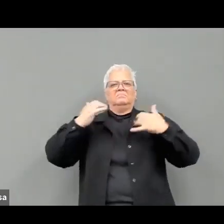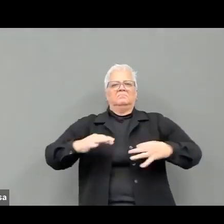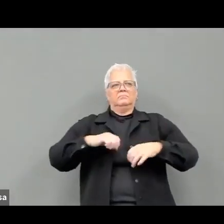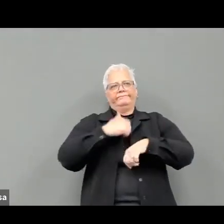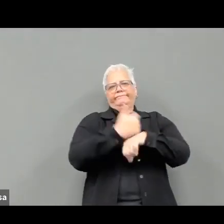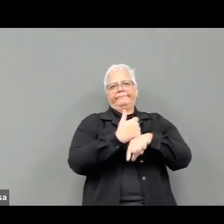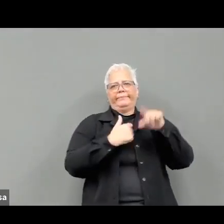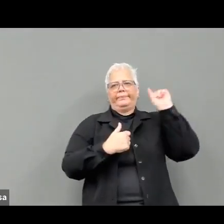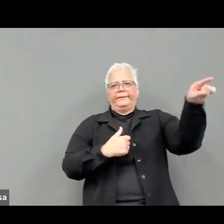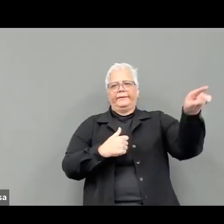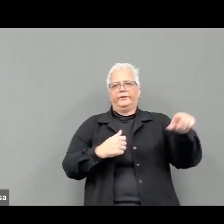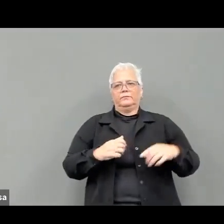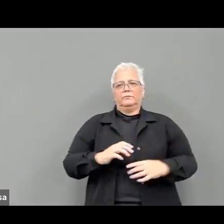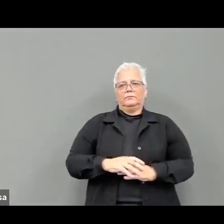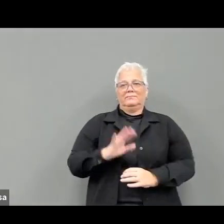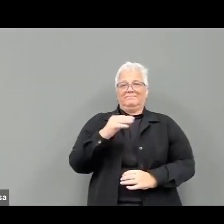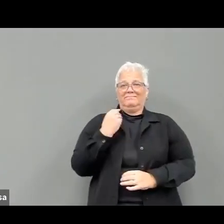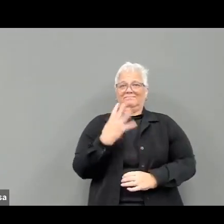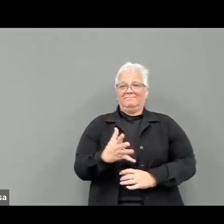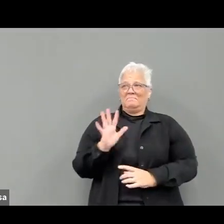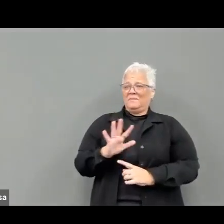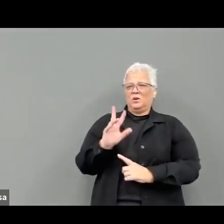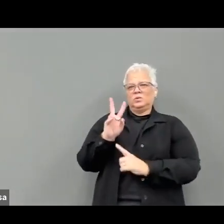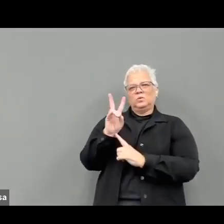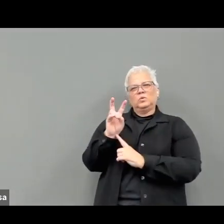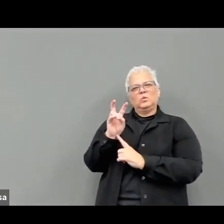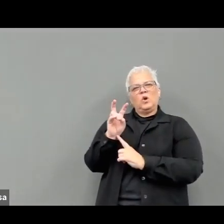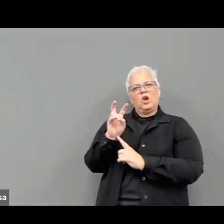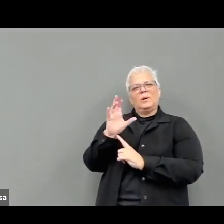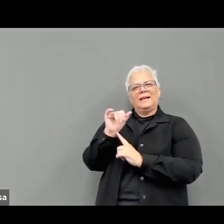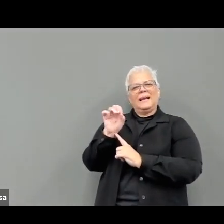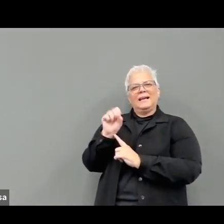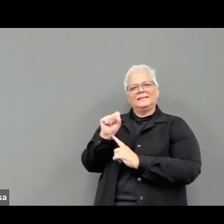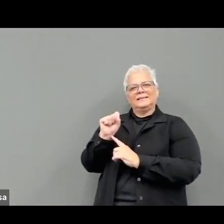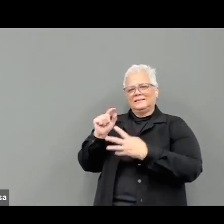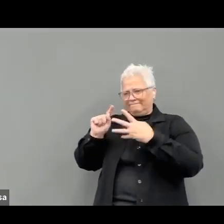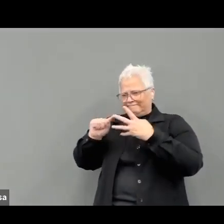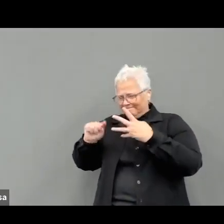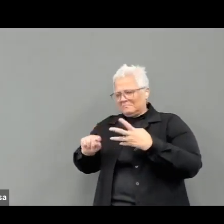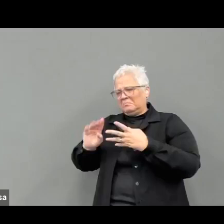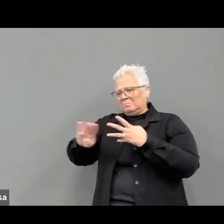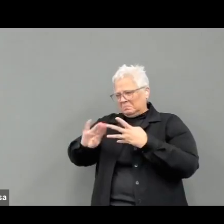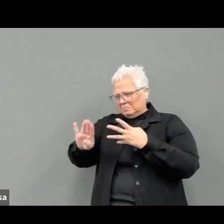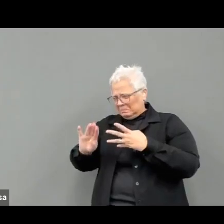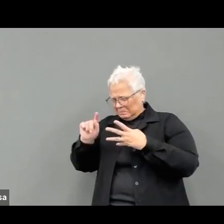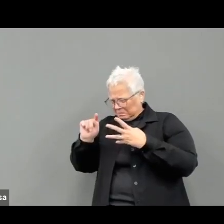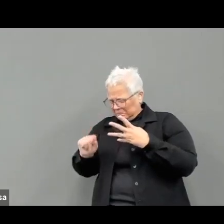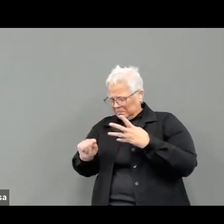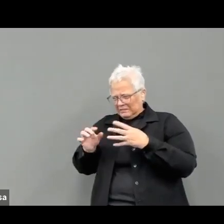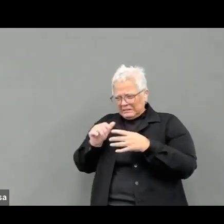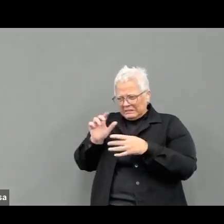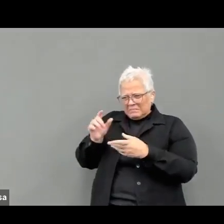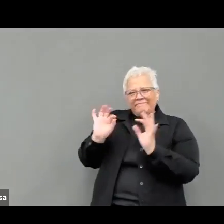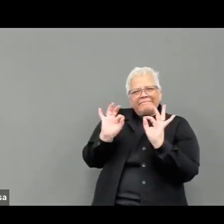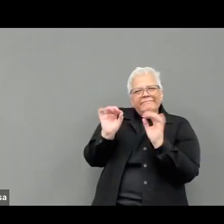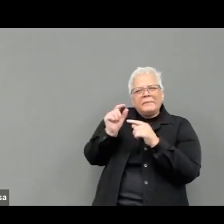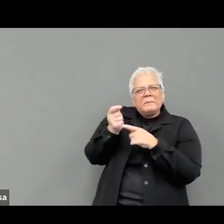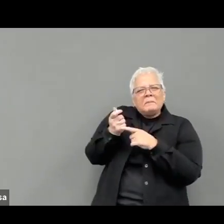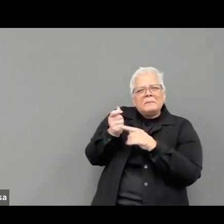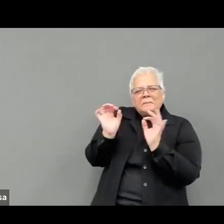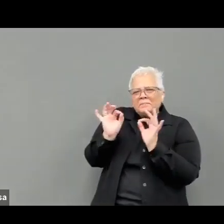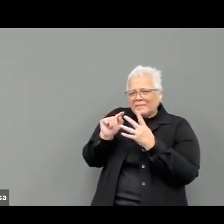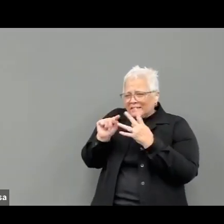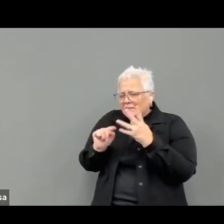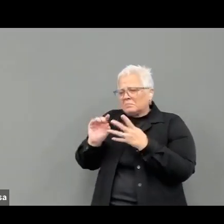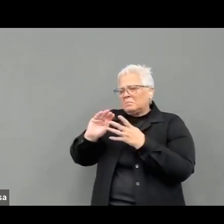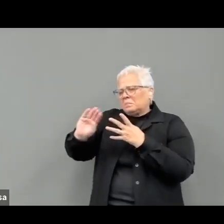distancing requirements, along with numerous hand sanitizing stations, were implemented easily, and that the docket ran incredibly